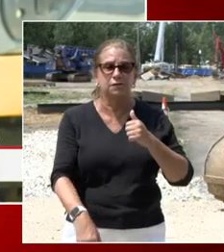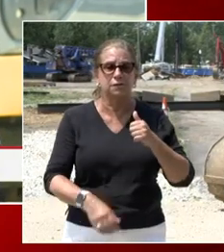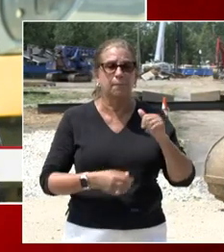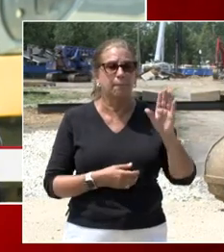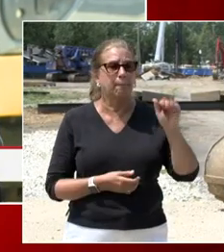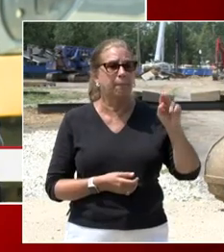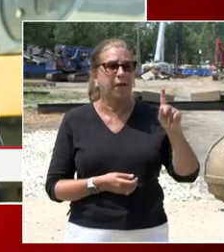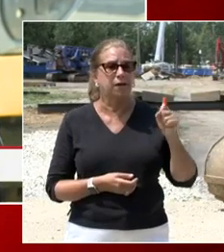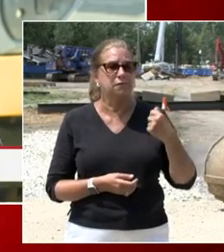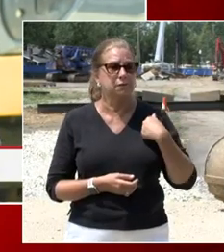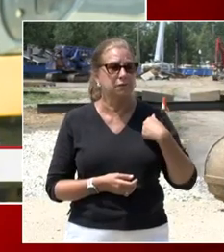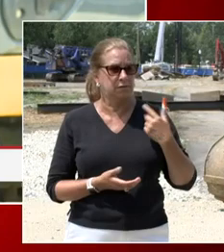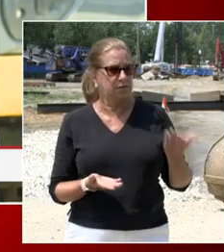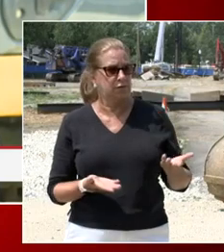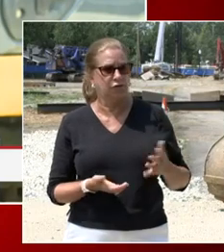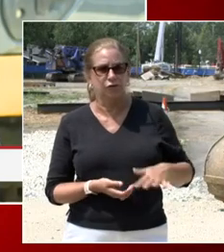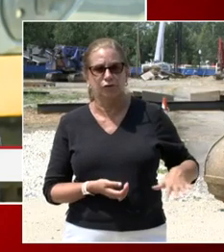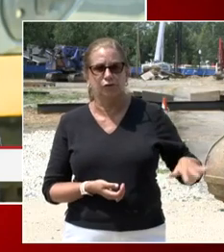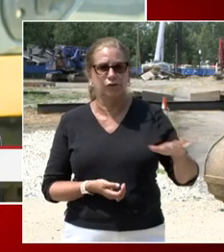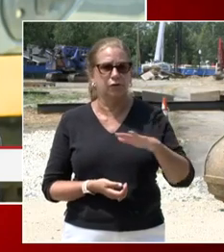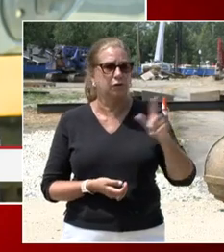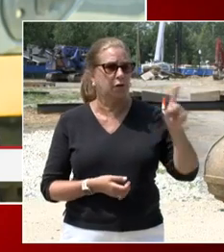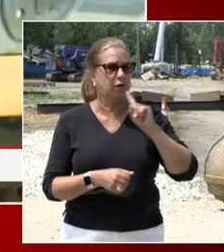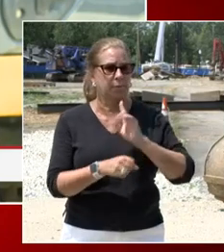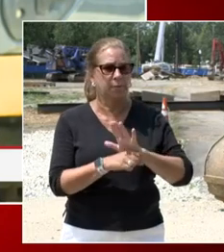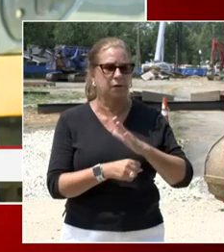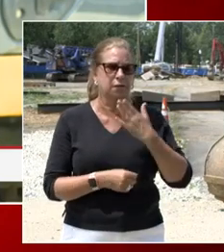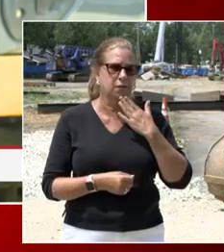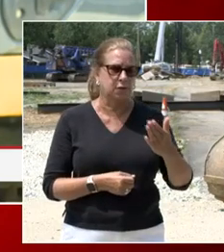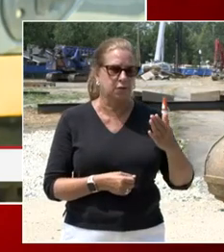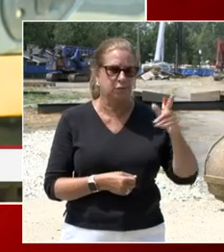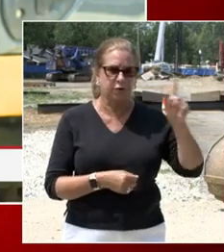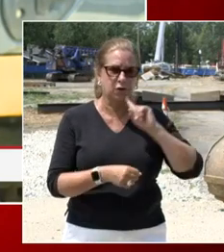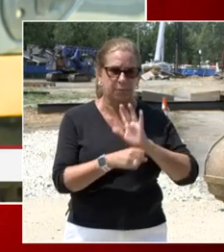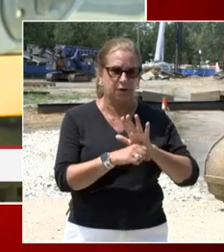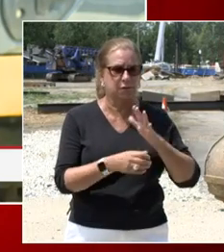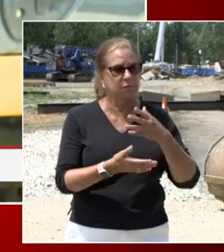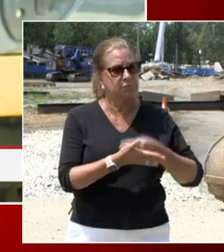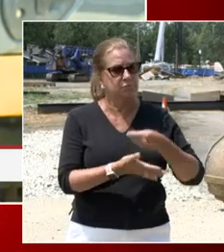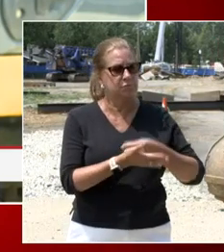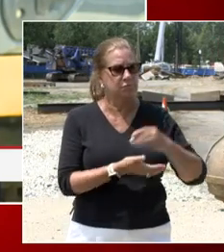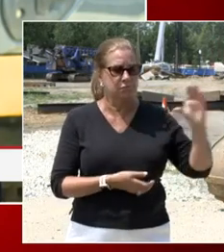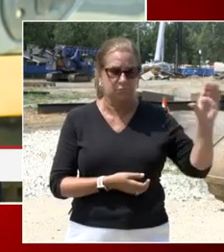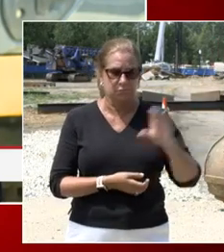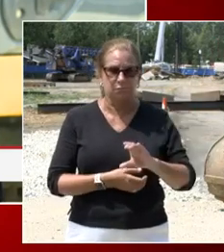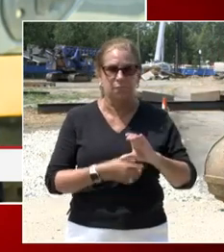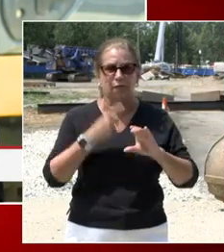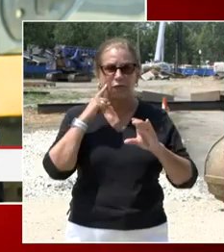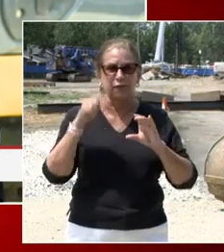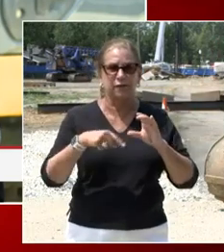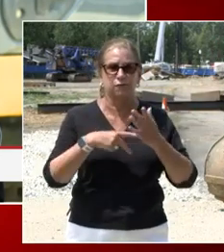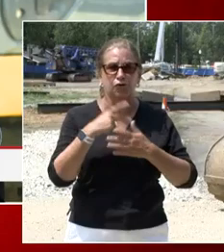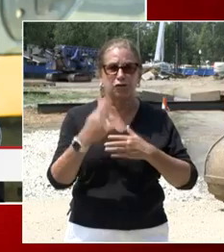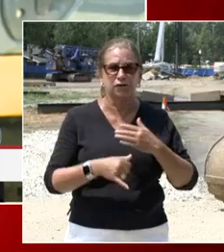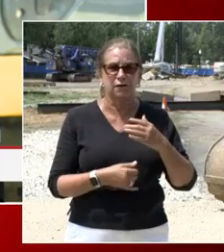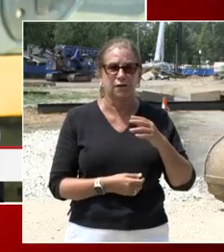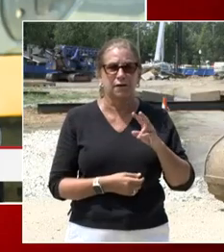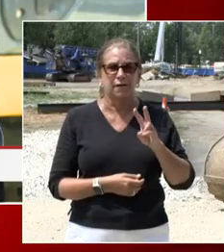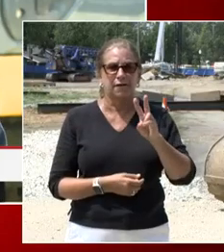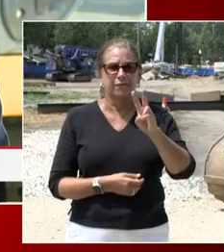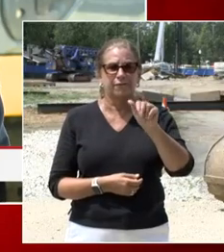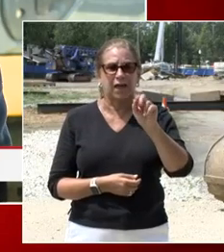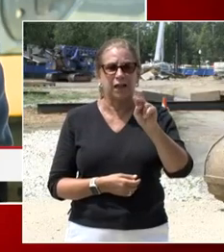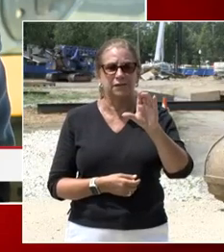commitment to this project. Our partners, Cragg Cardona Partners, Vance Cragg's here. Little wave,